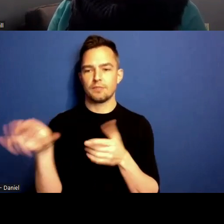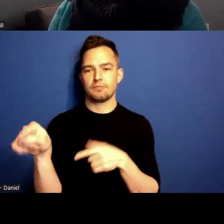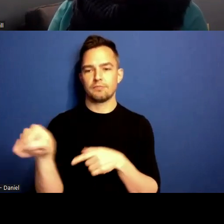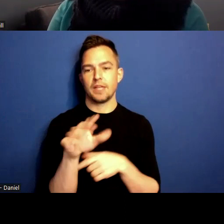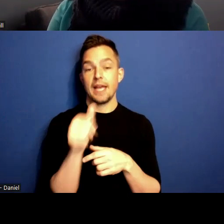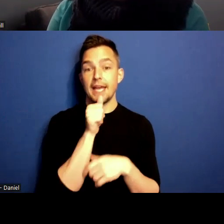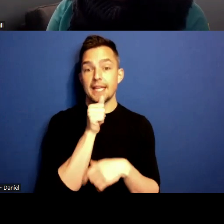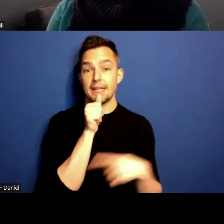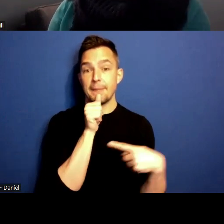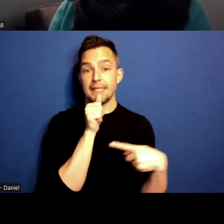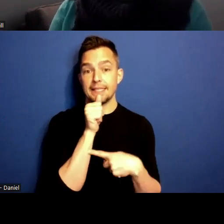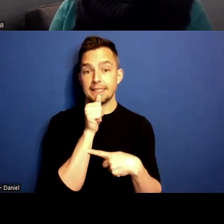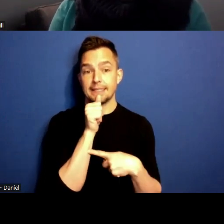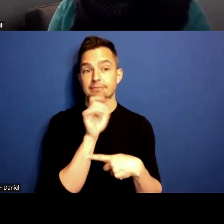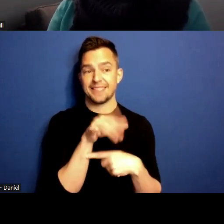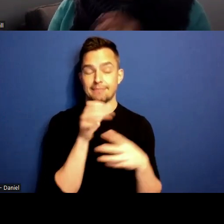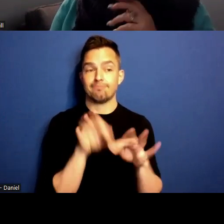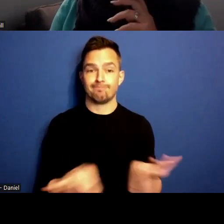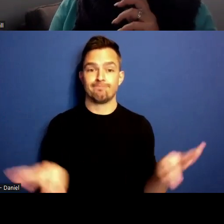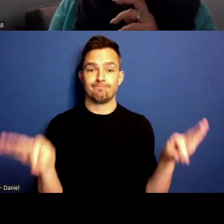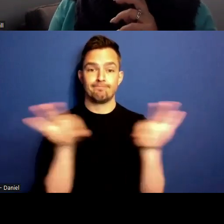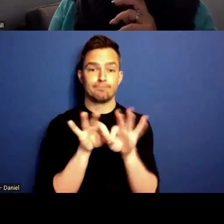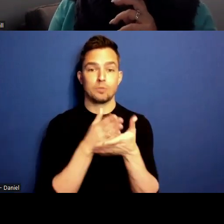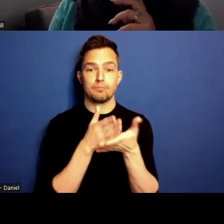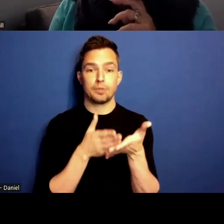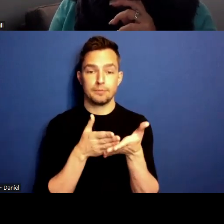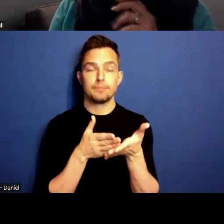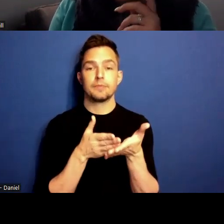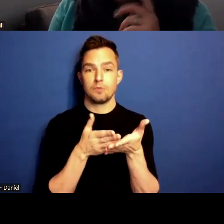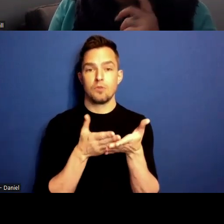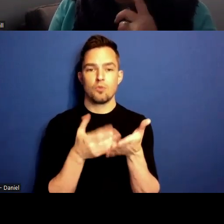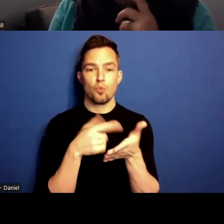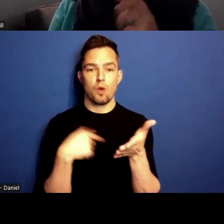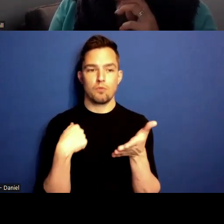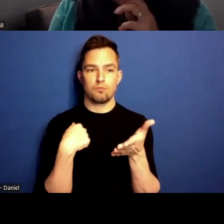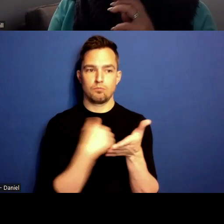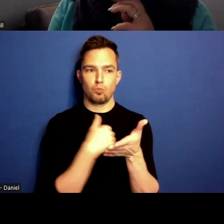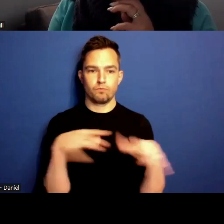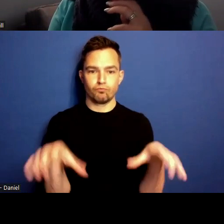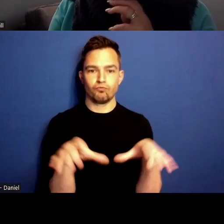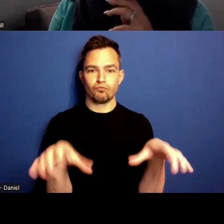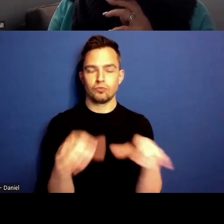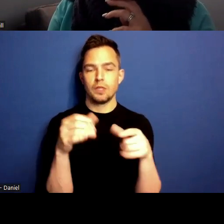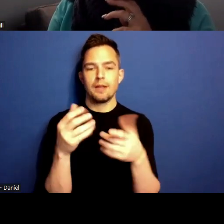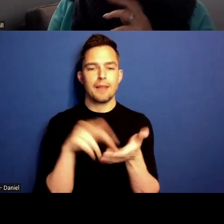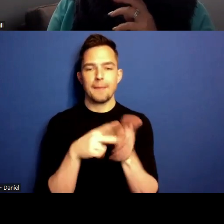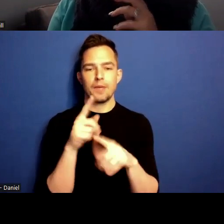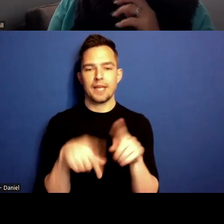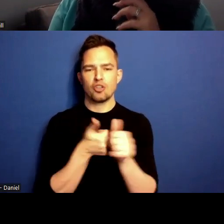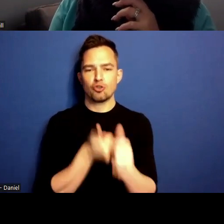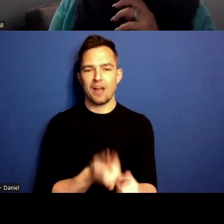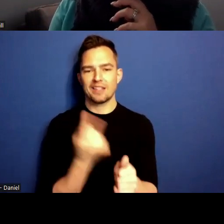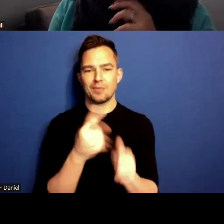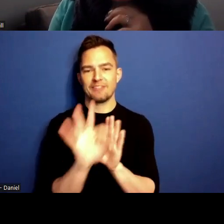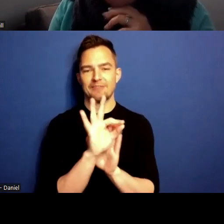anonymity is really an important piece of what we do. And yet that means we can't really track someone down